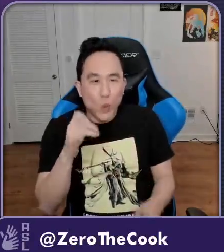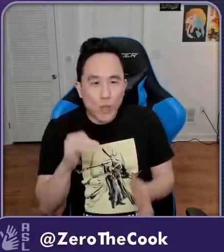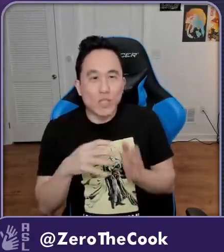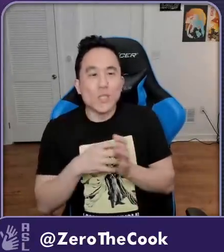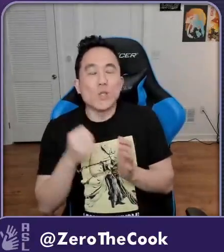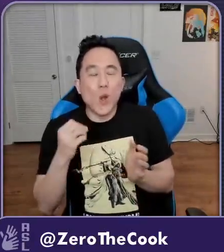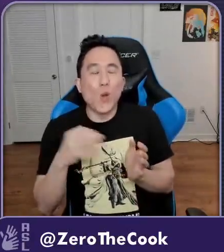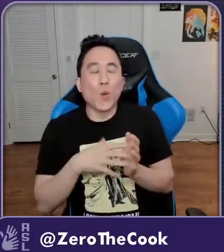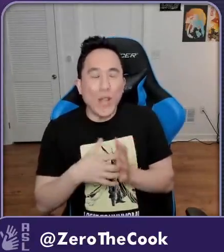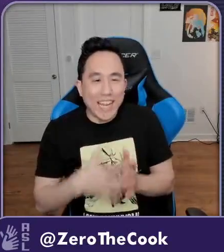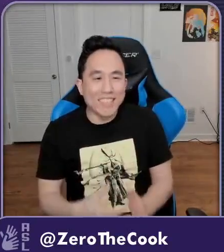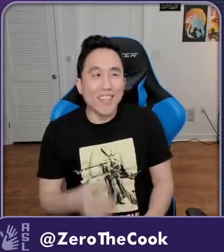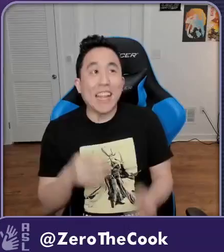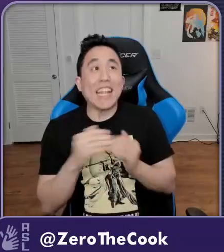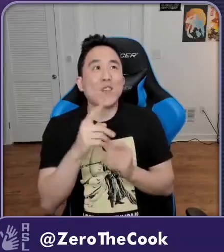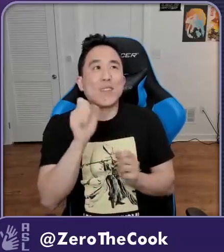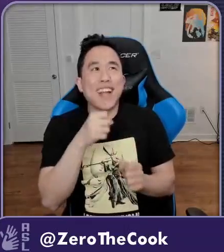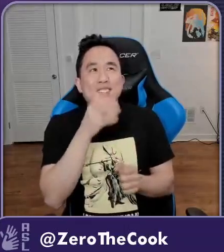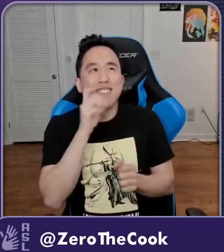Ooh.